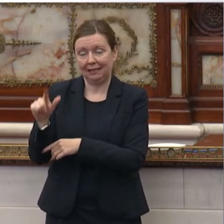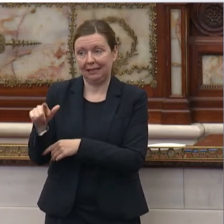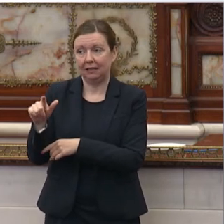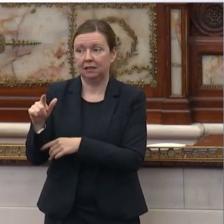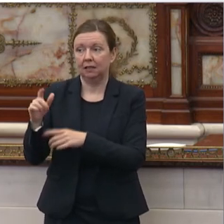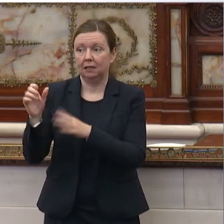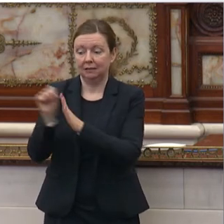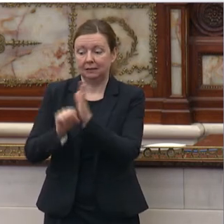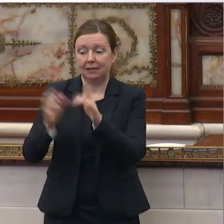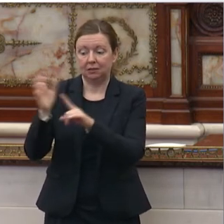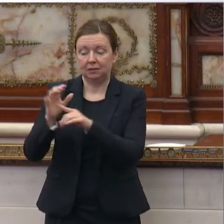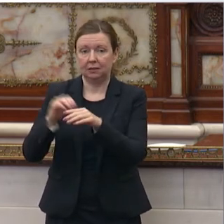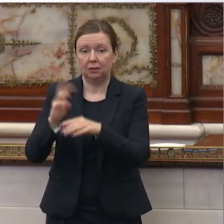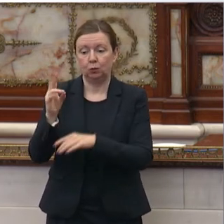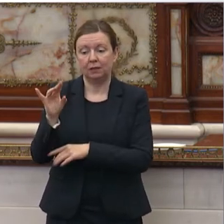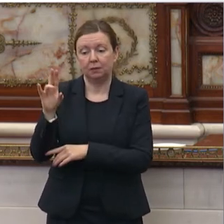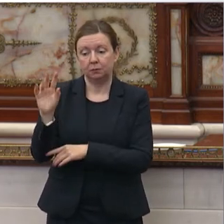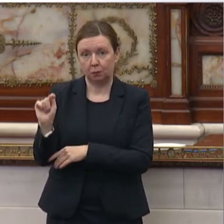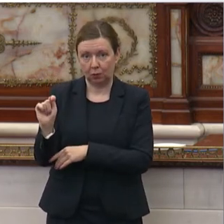in Williamsport, PA.